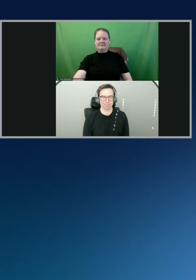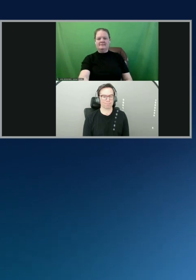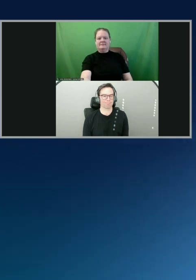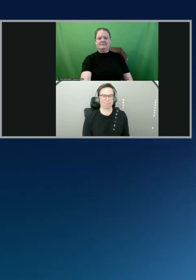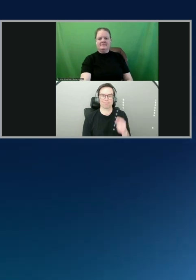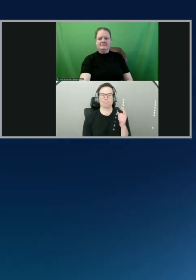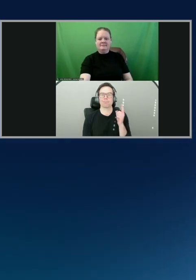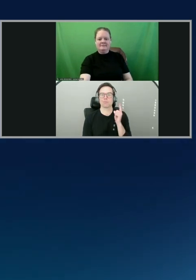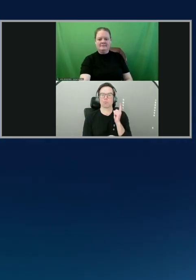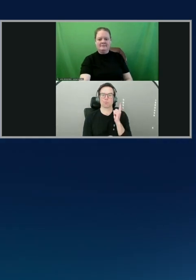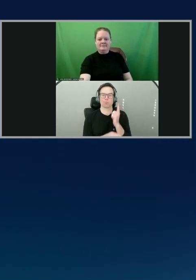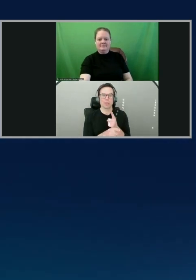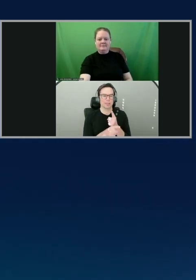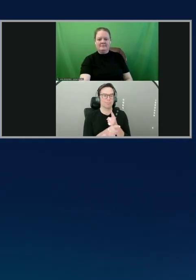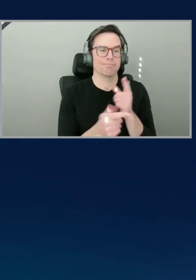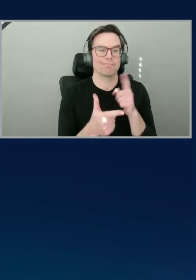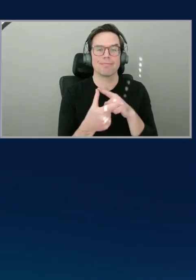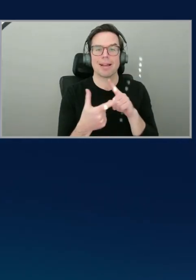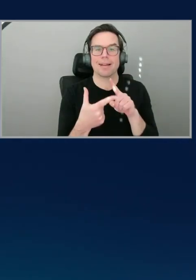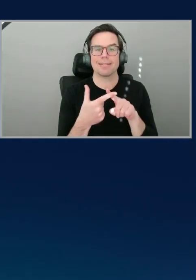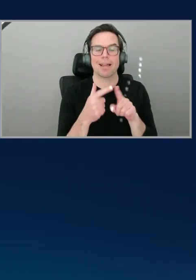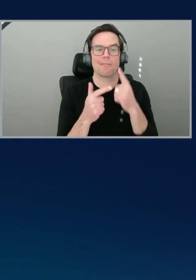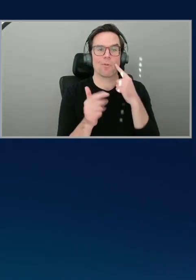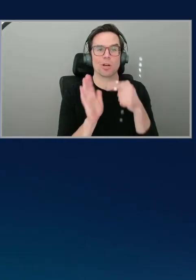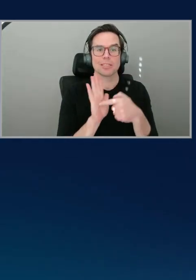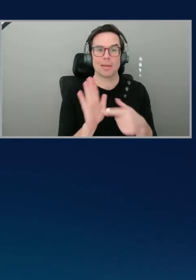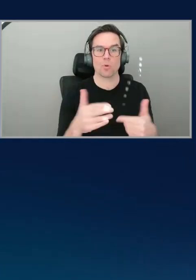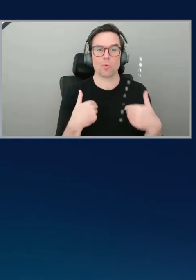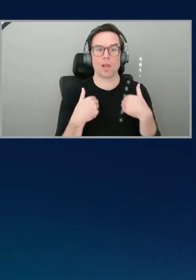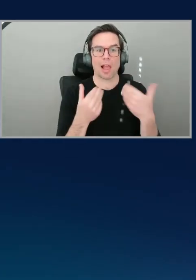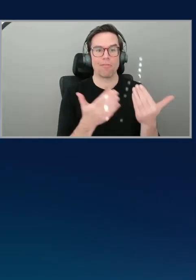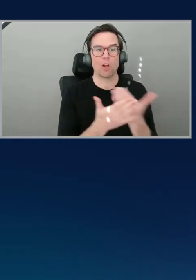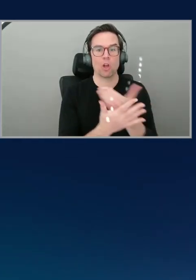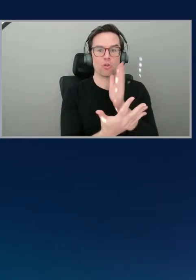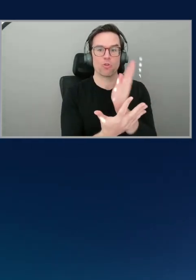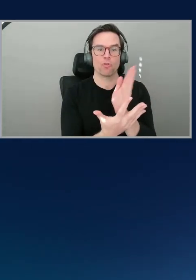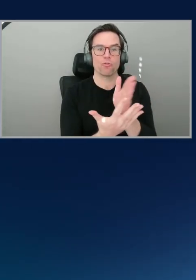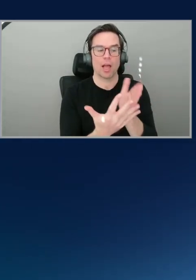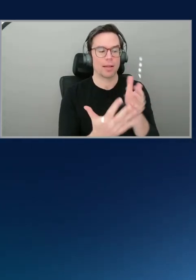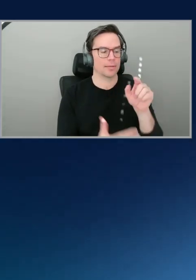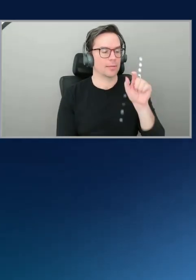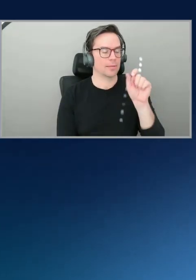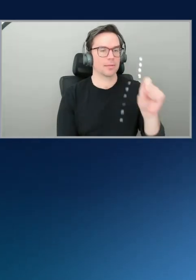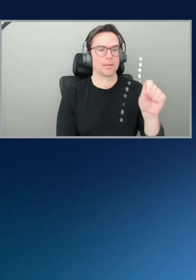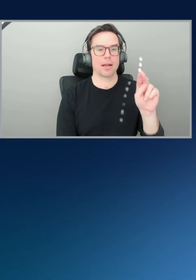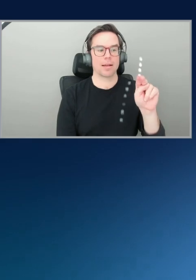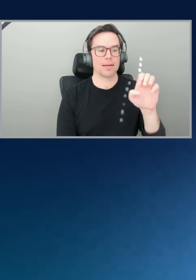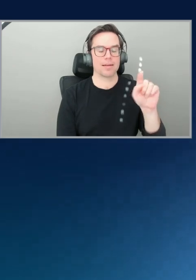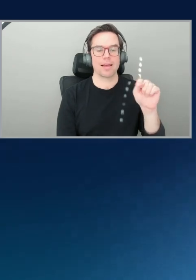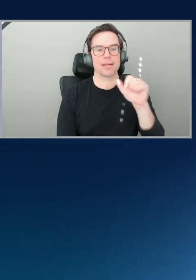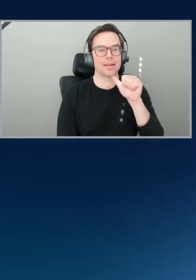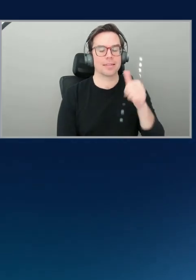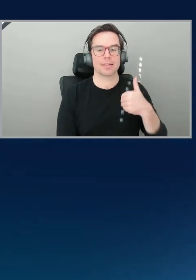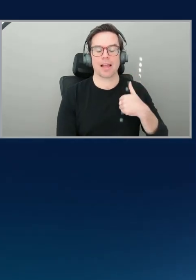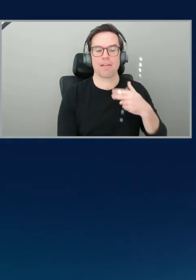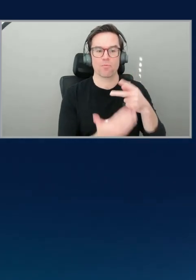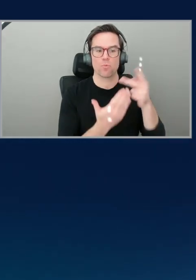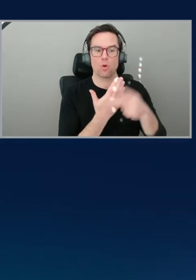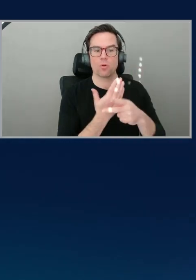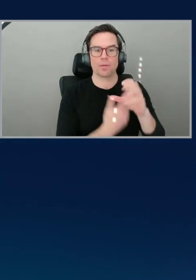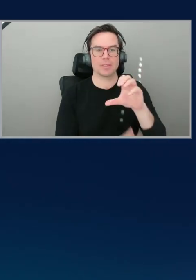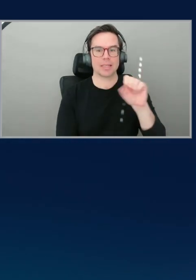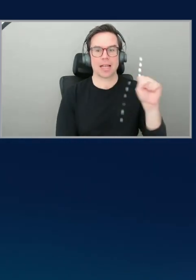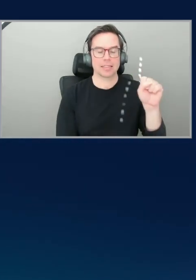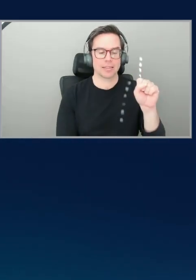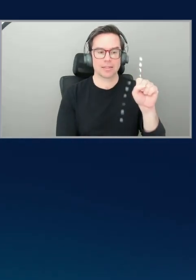new files. So .NET framework doesn't have program CS file. Now we have to have a program CS file. And then